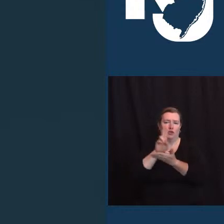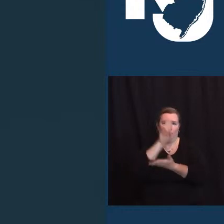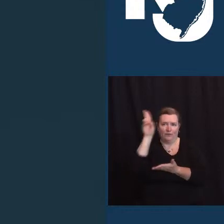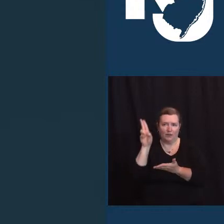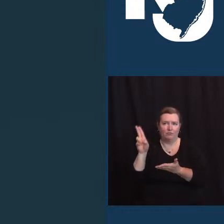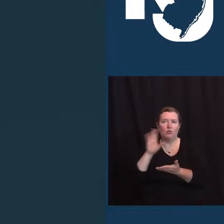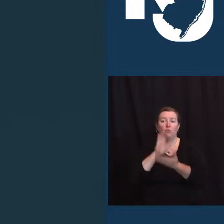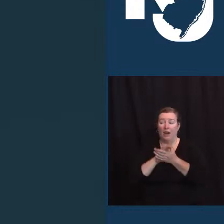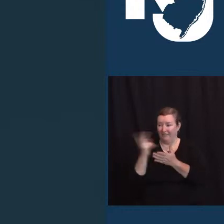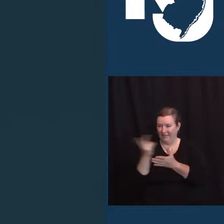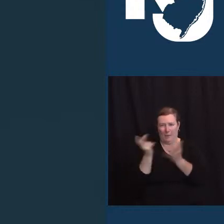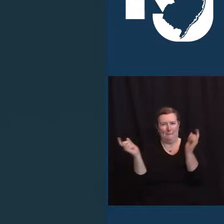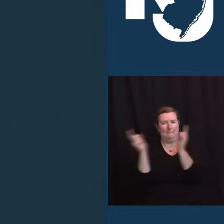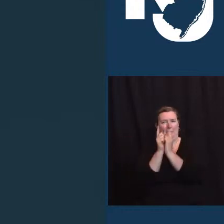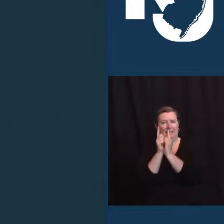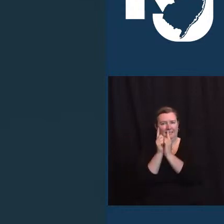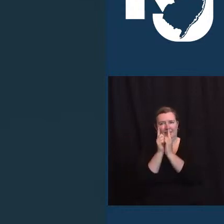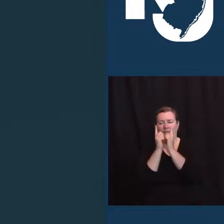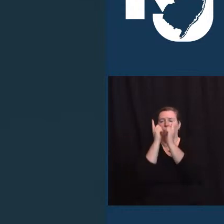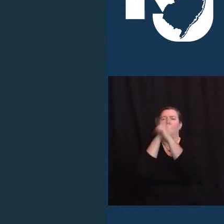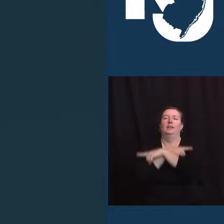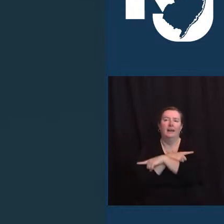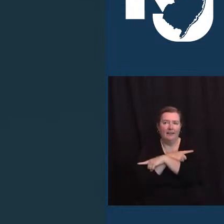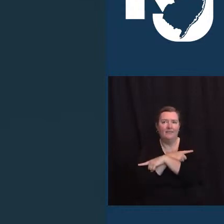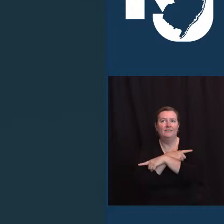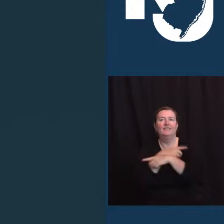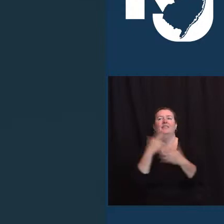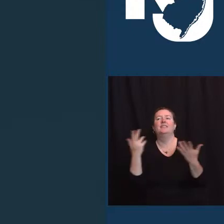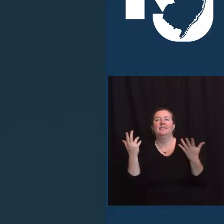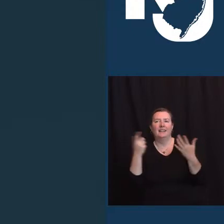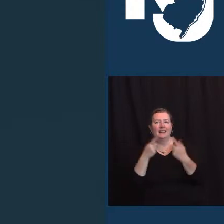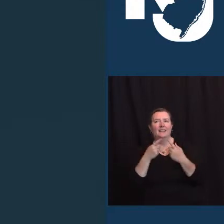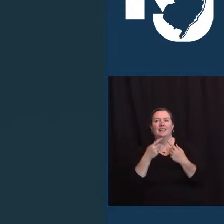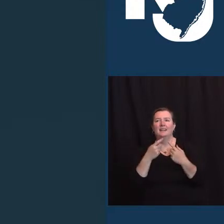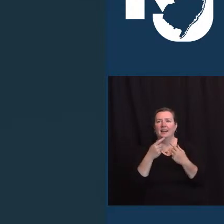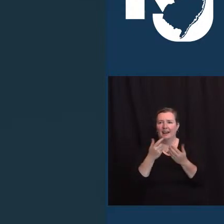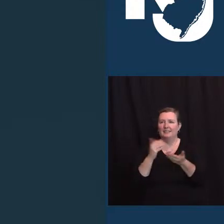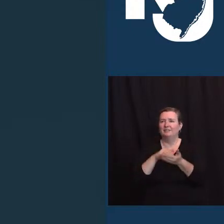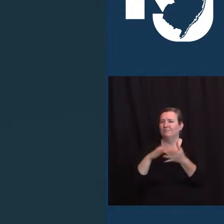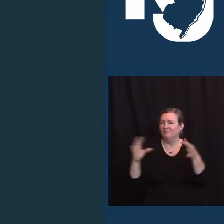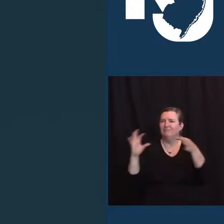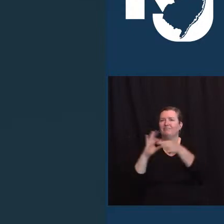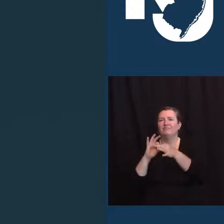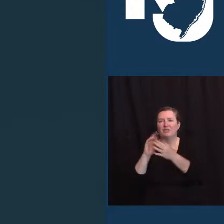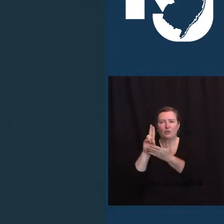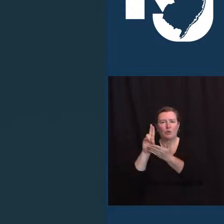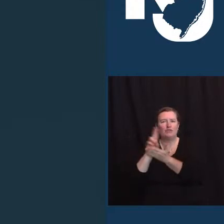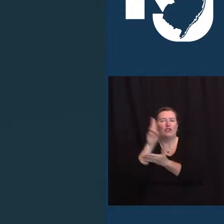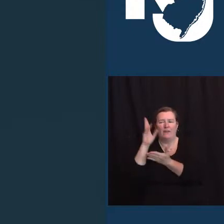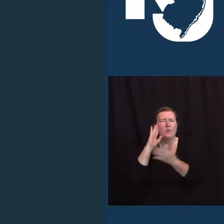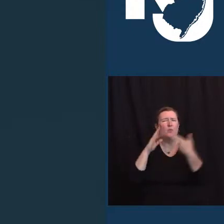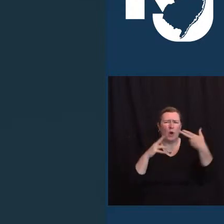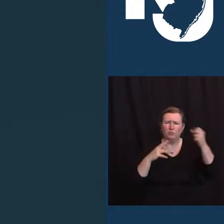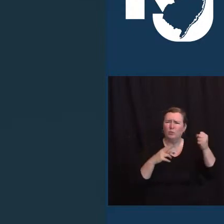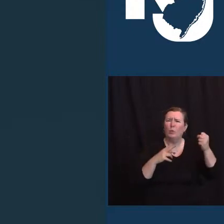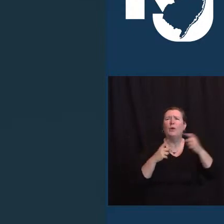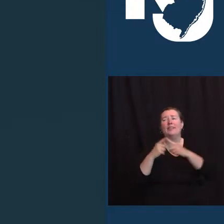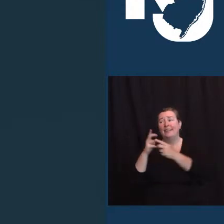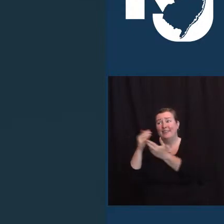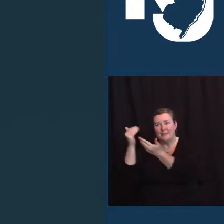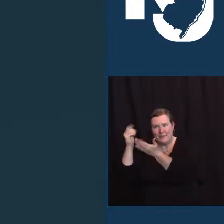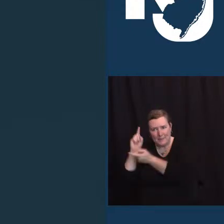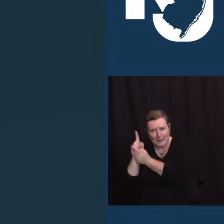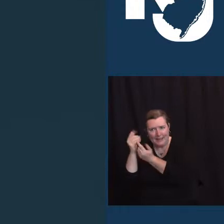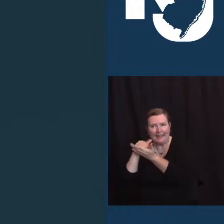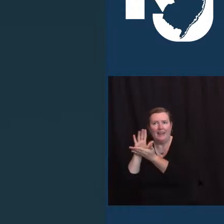while students at East Brunswick High and then reconnected and fell in love while they were both attending Rutgers. In fact, they even got married at the